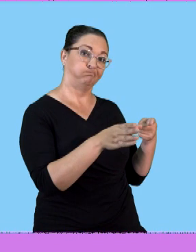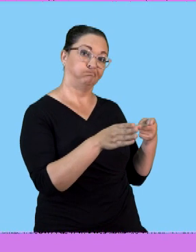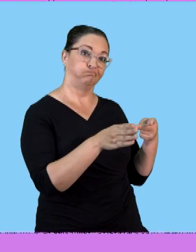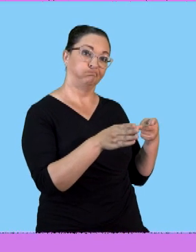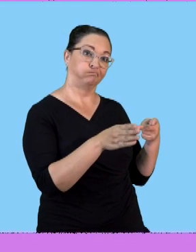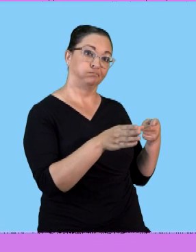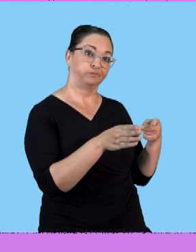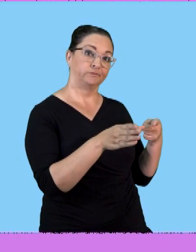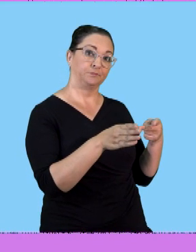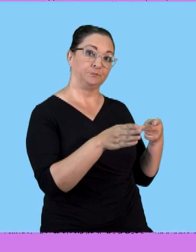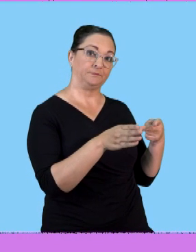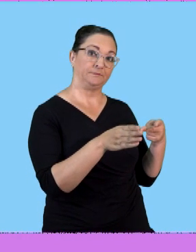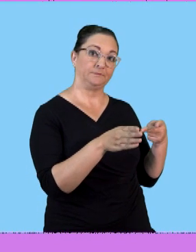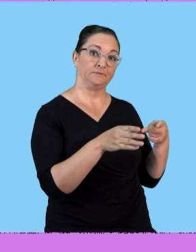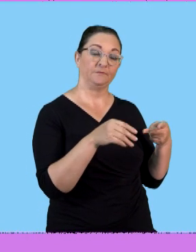right